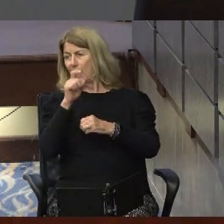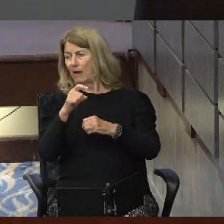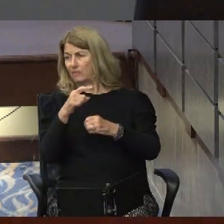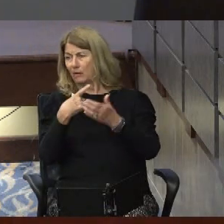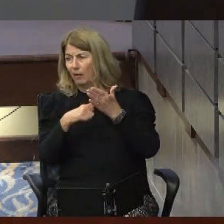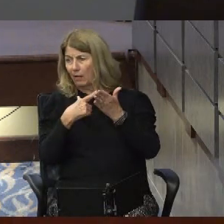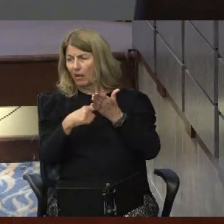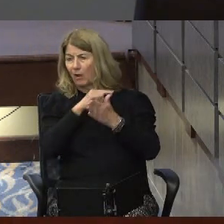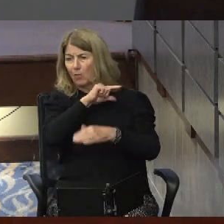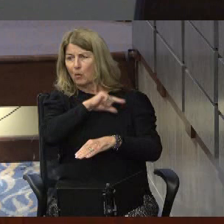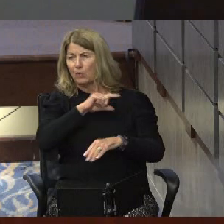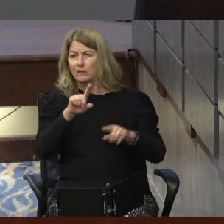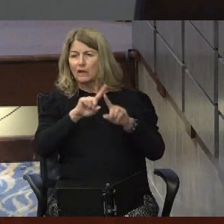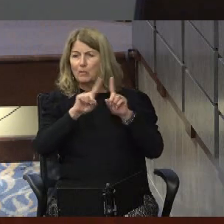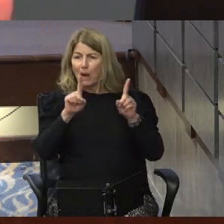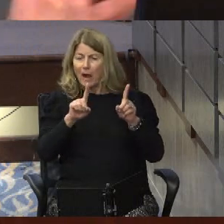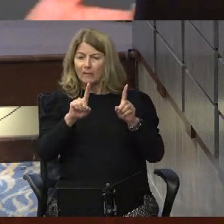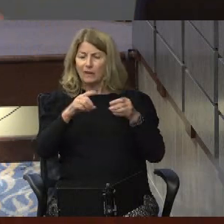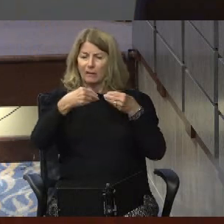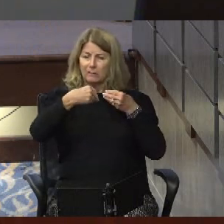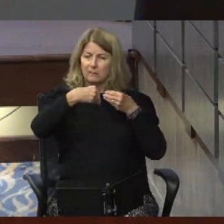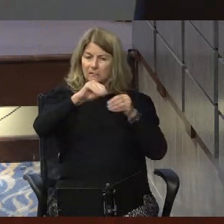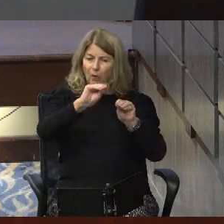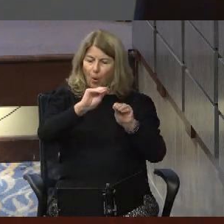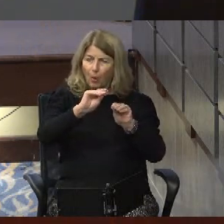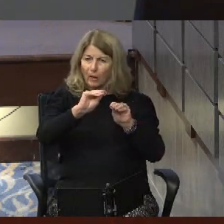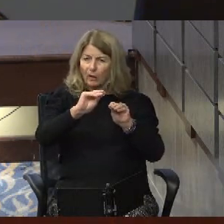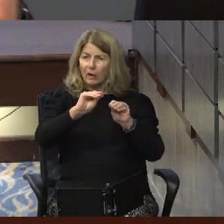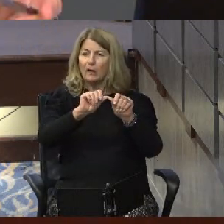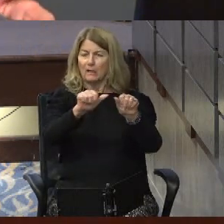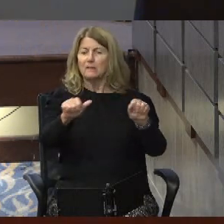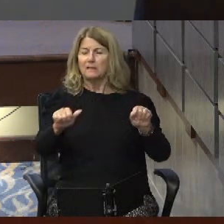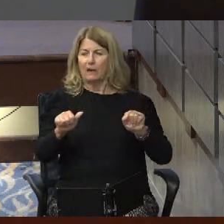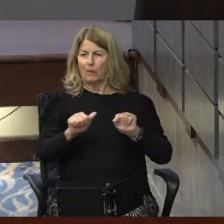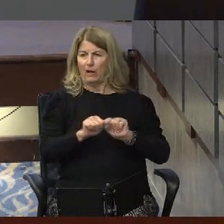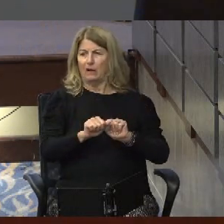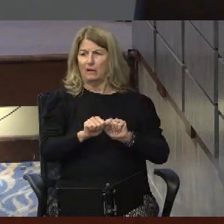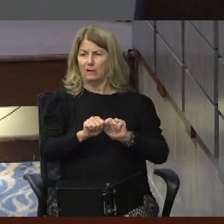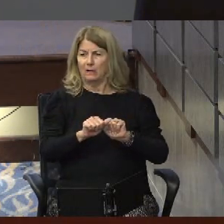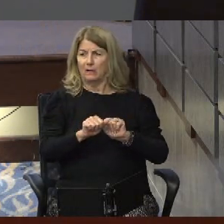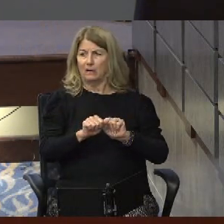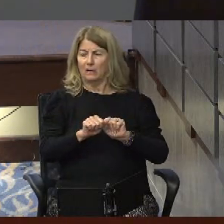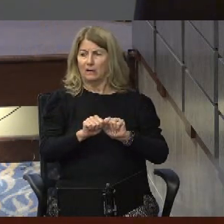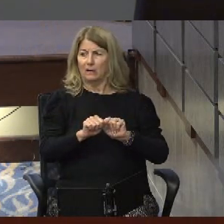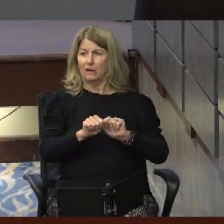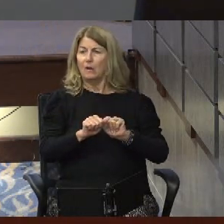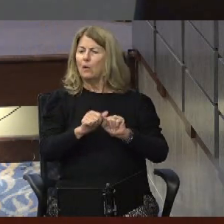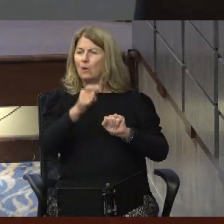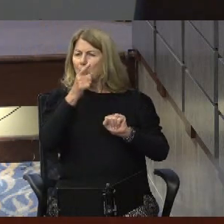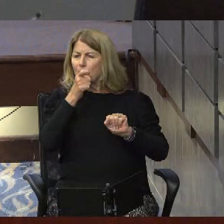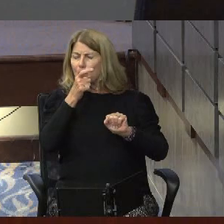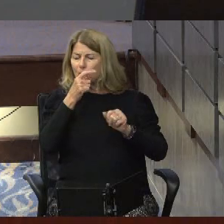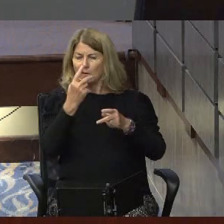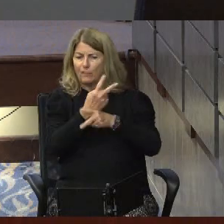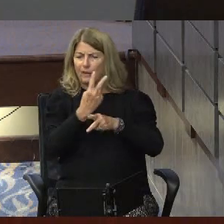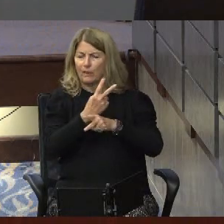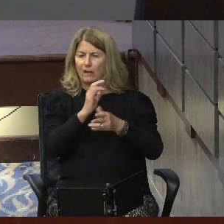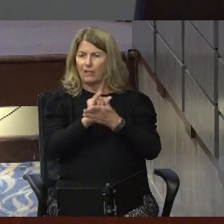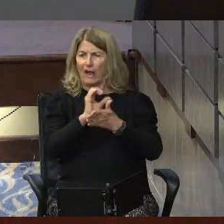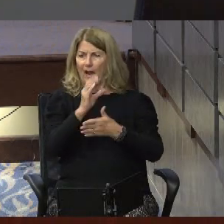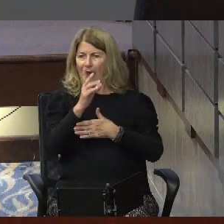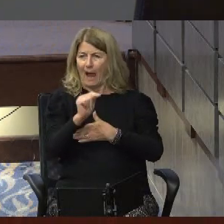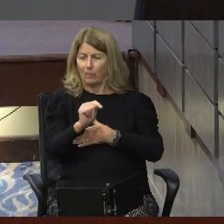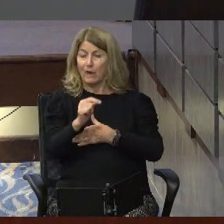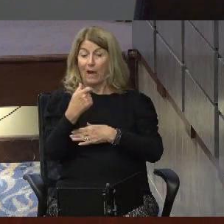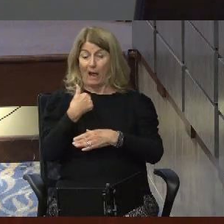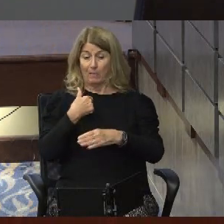engaging the retail space, do we have that all planned out, the brokerage and who's clearing that? So I've been